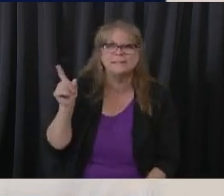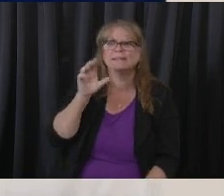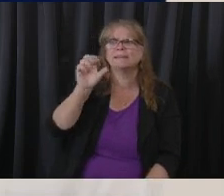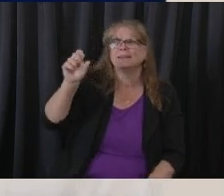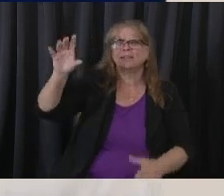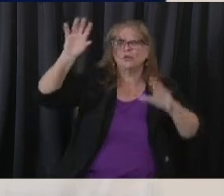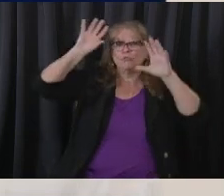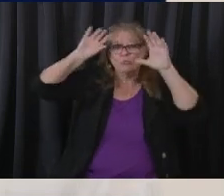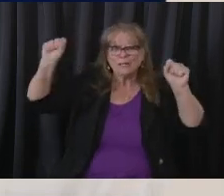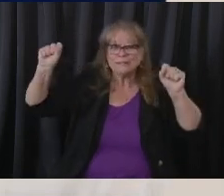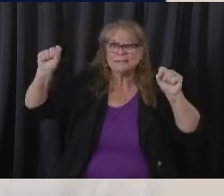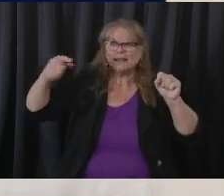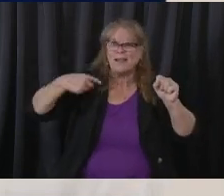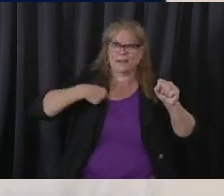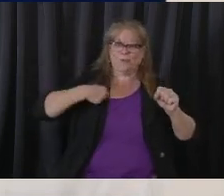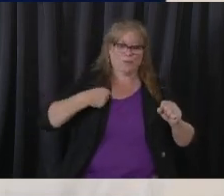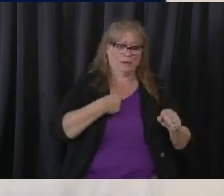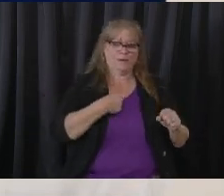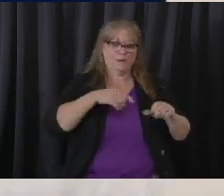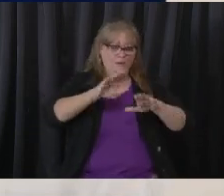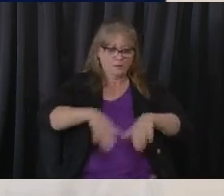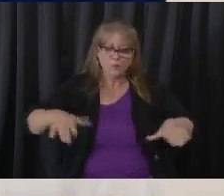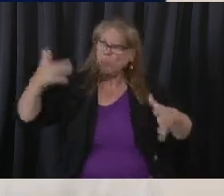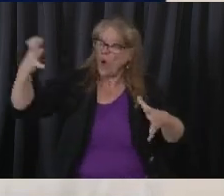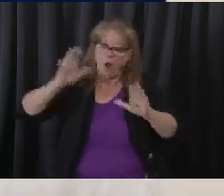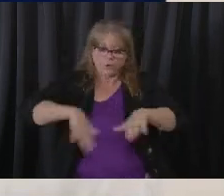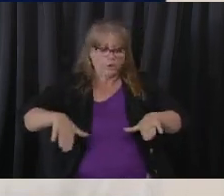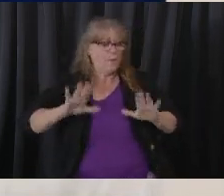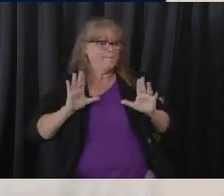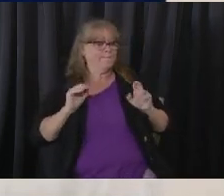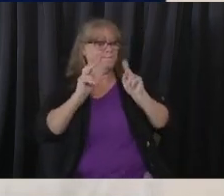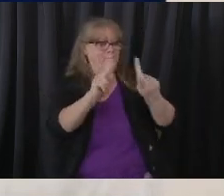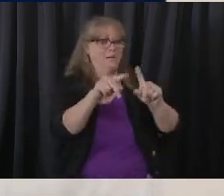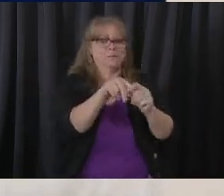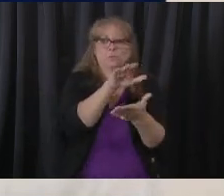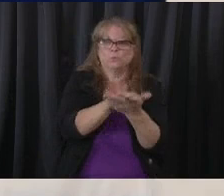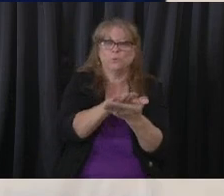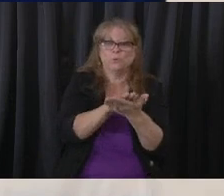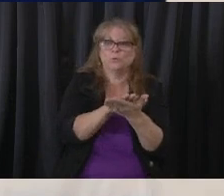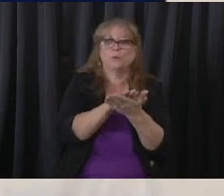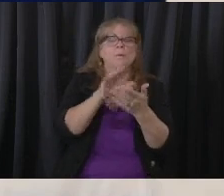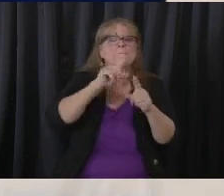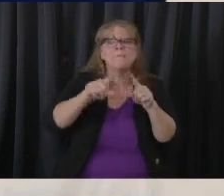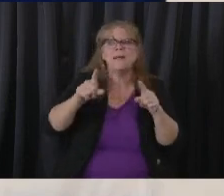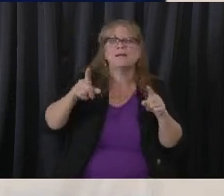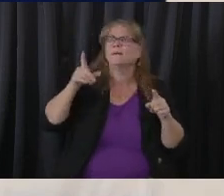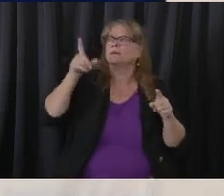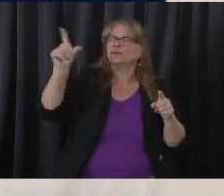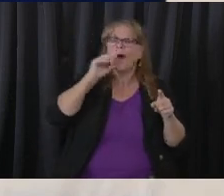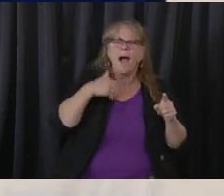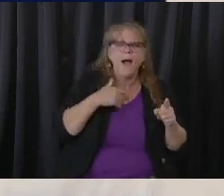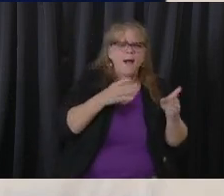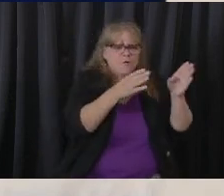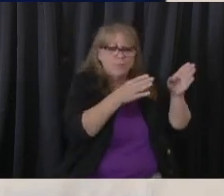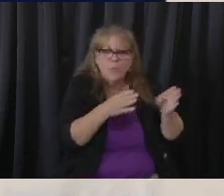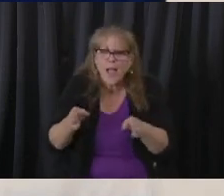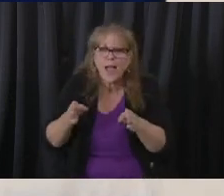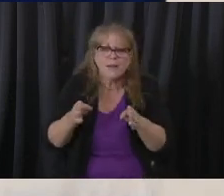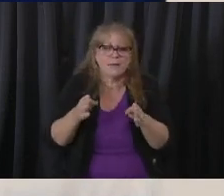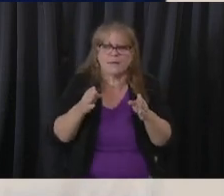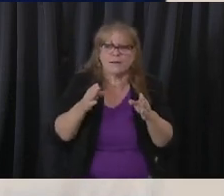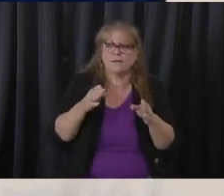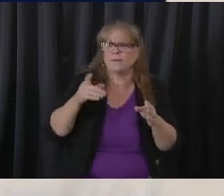plan to do it safely, the president tries to bully people to go back to school. You have to return. You have to return.